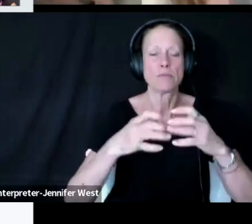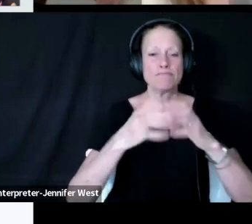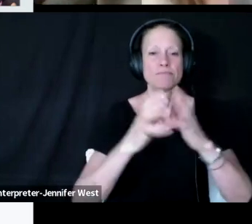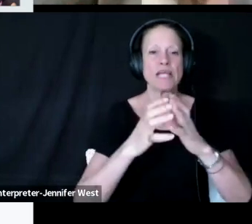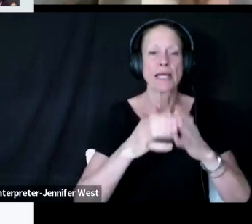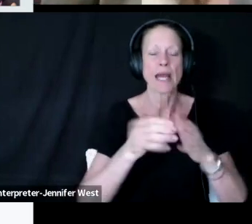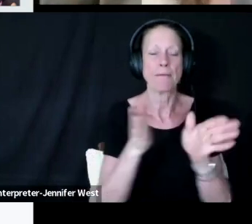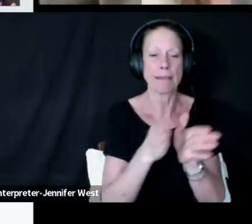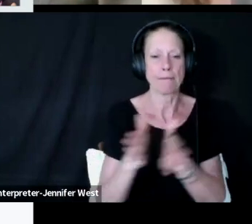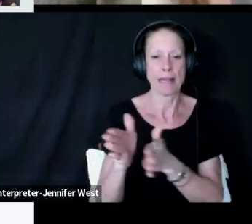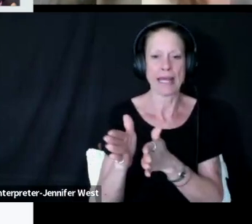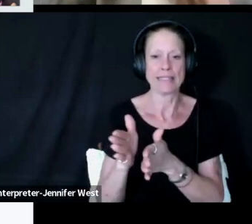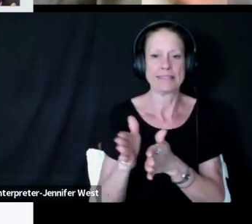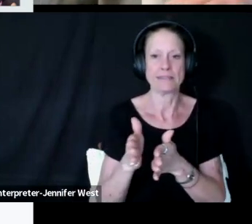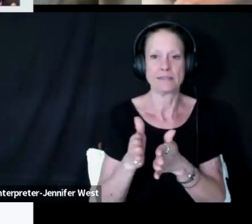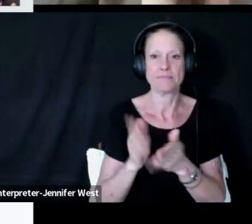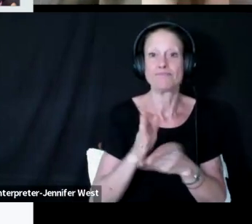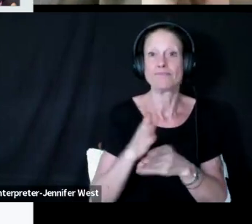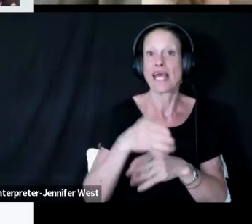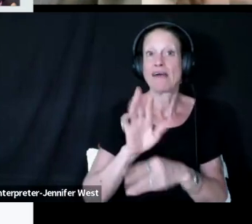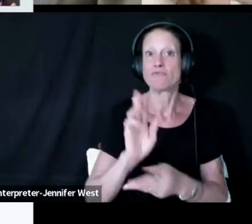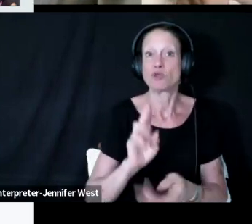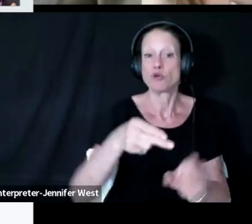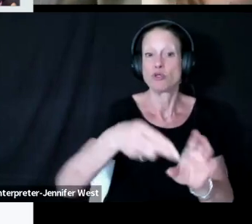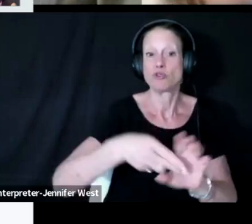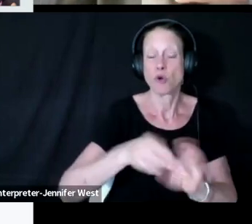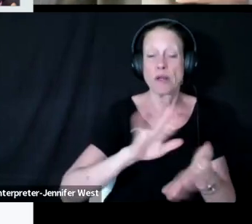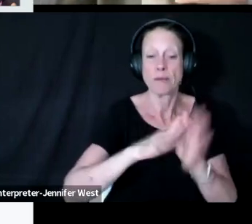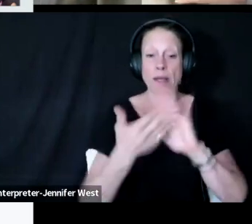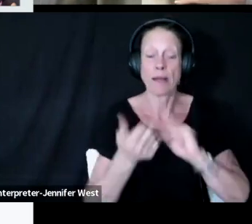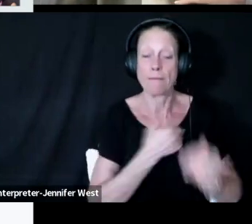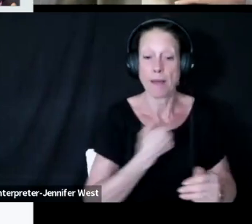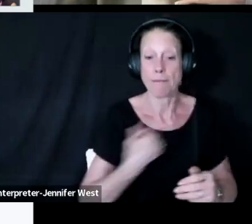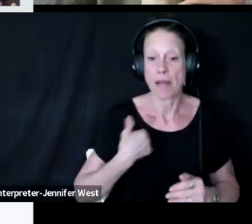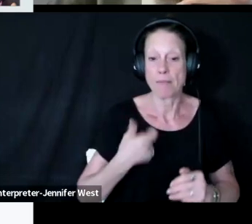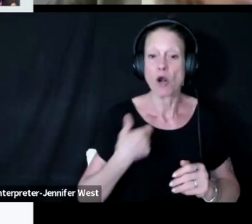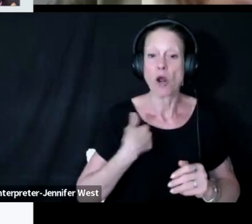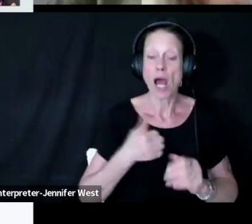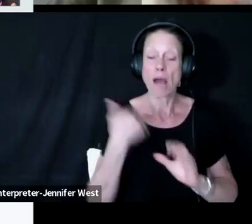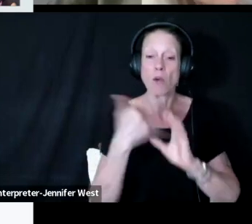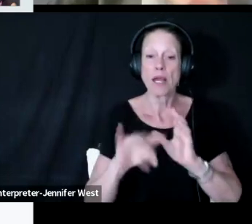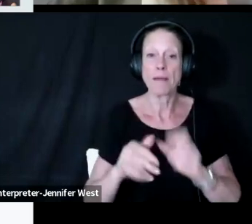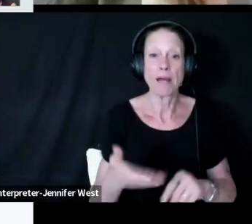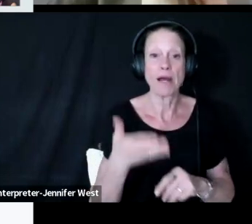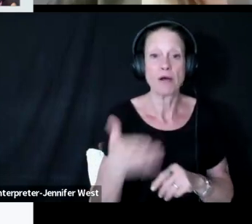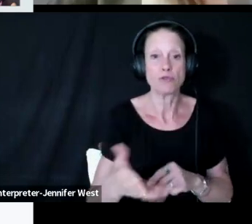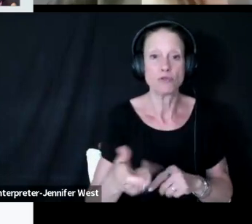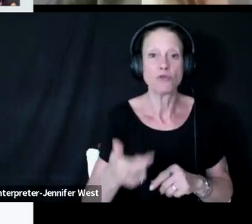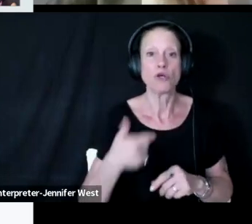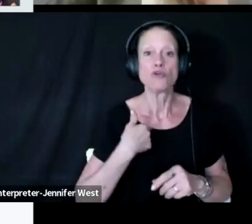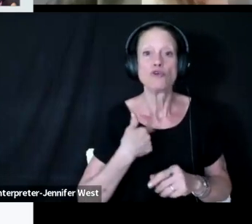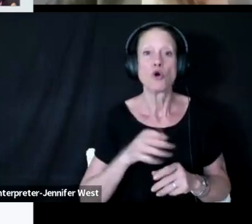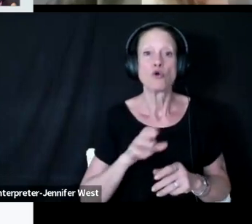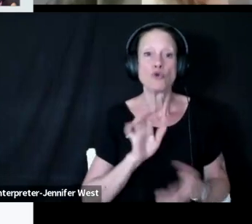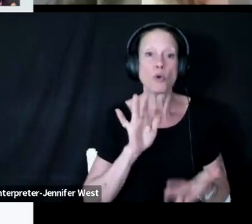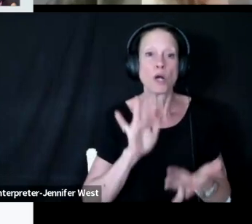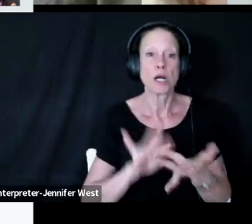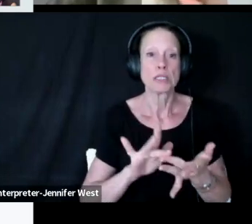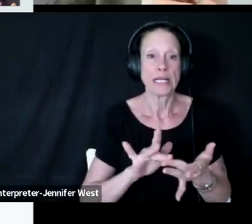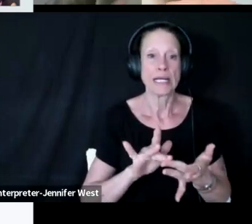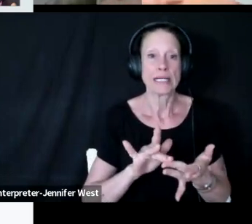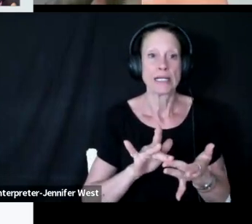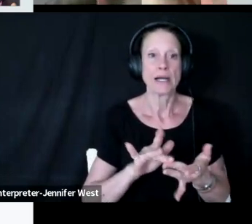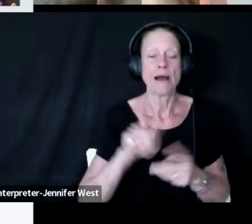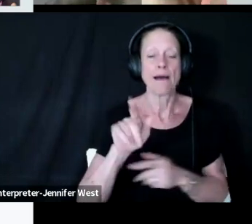out after you guys become members, we'll send out an email with a link to my Calendly. You'll choose a time that works for